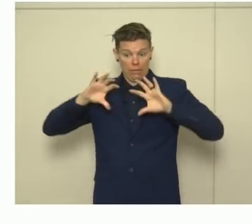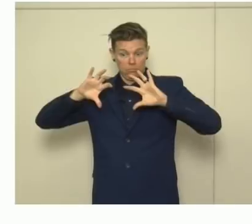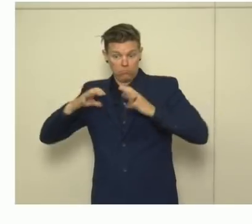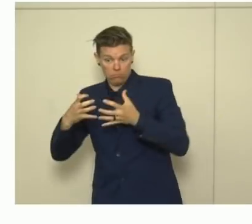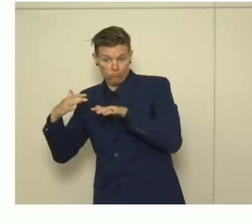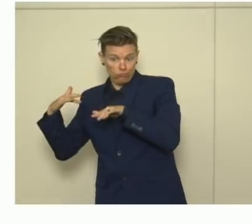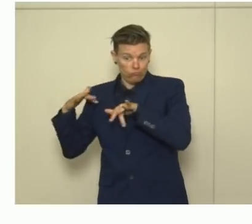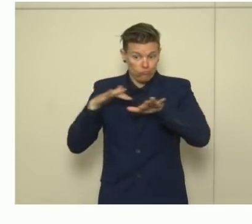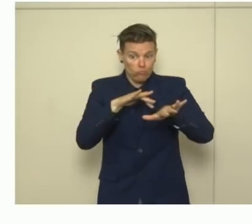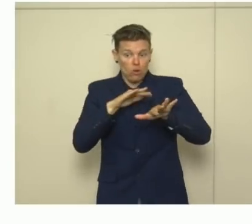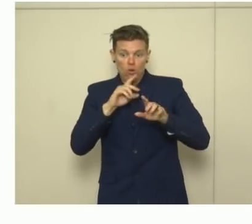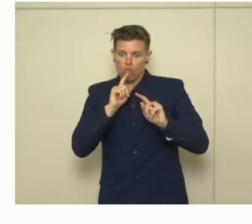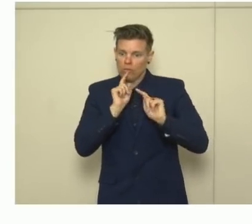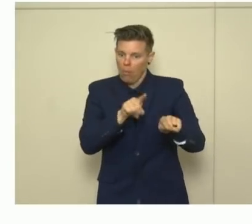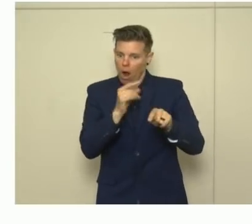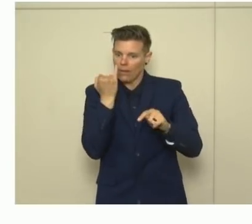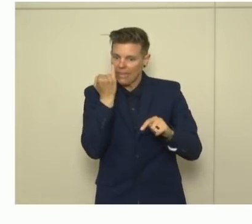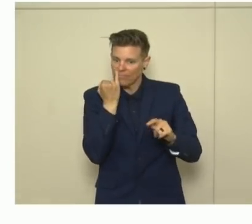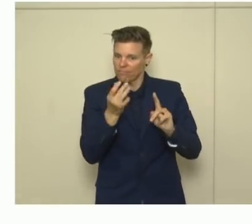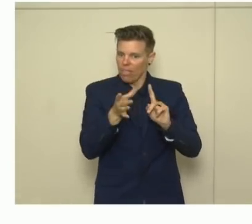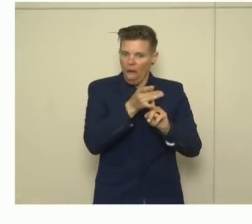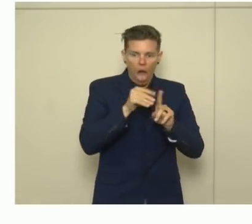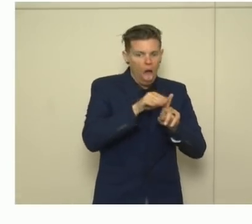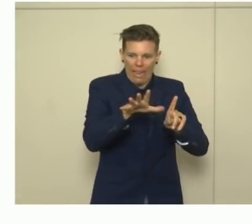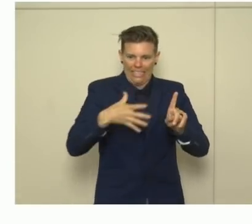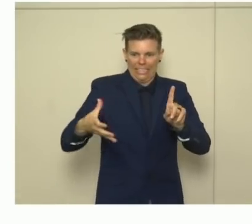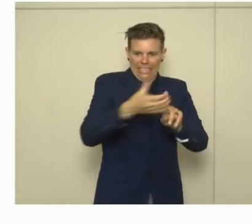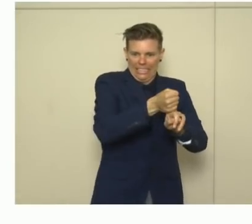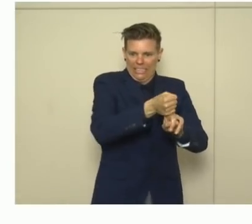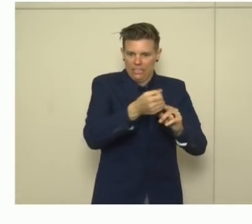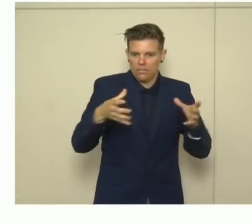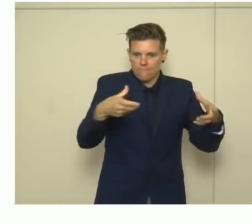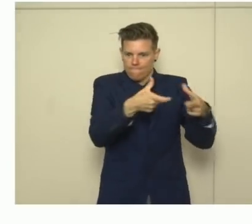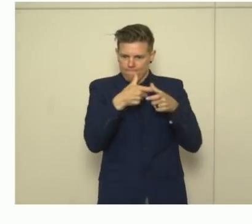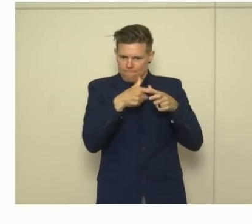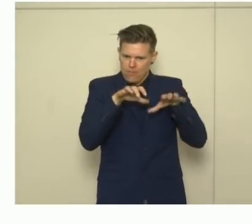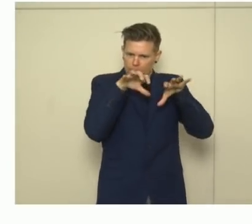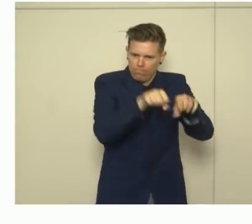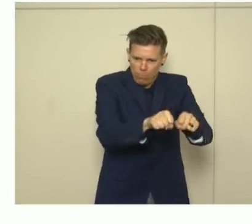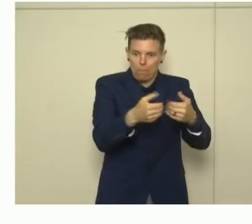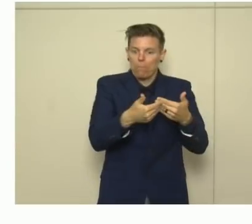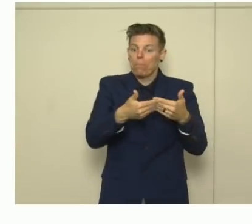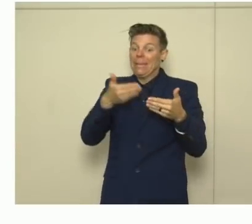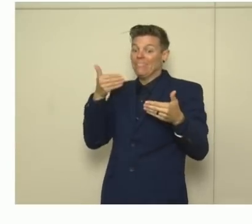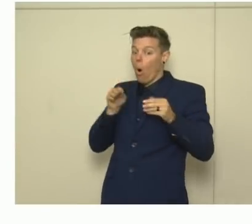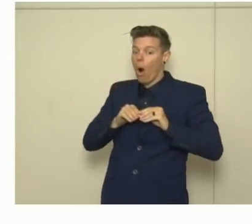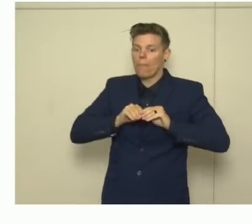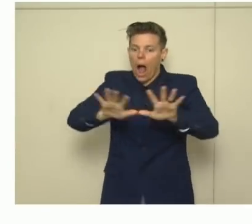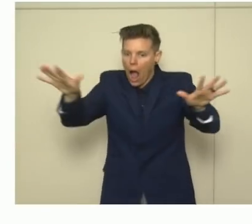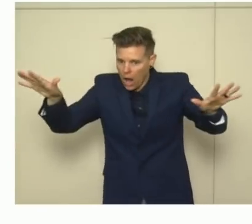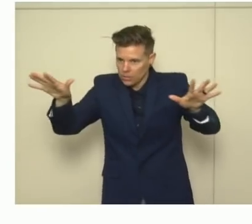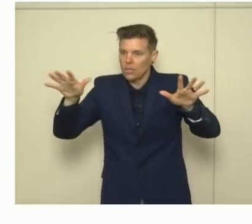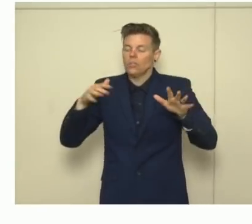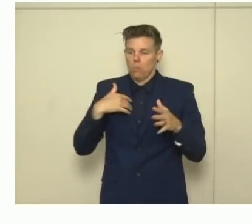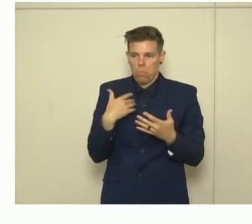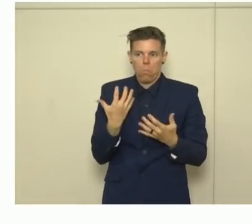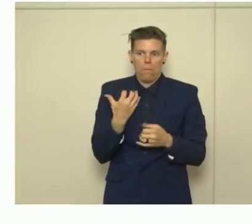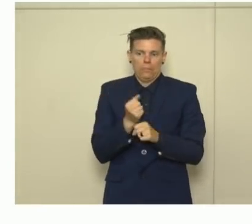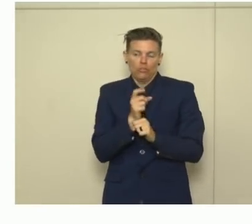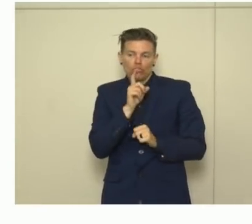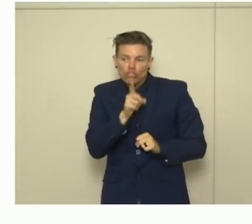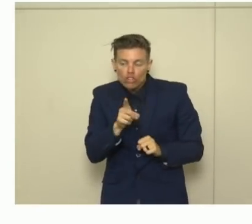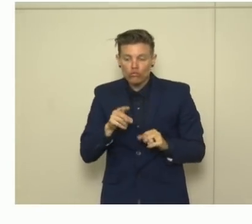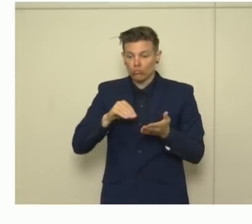see. And also so that we see for any place where we do start allowing students to come back in, allowing staff to come back into